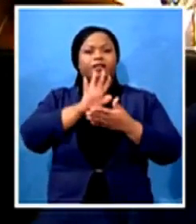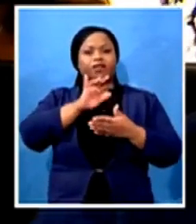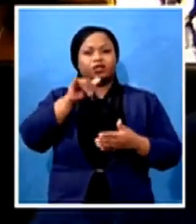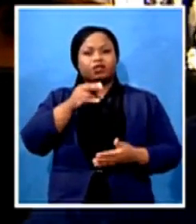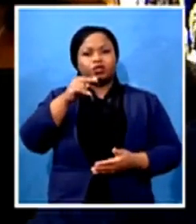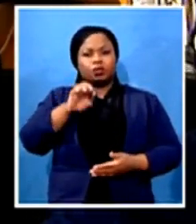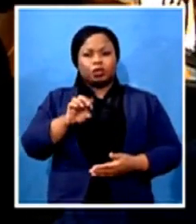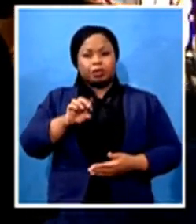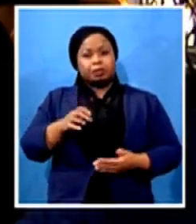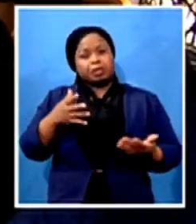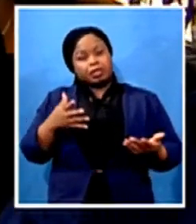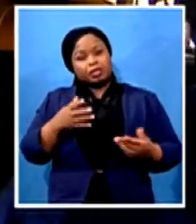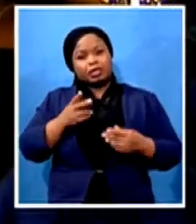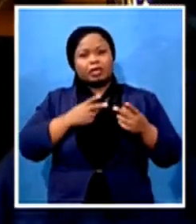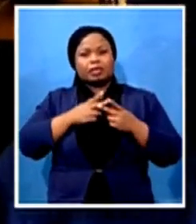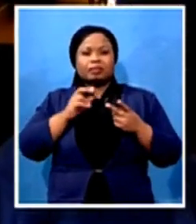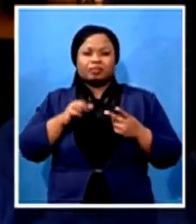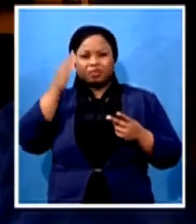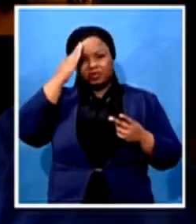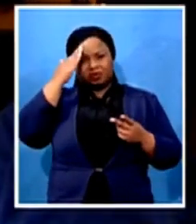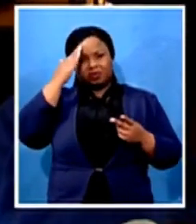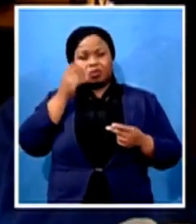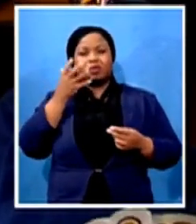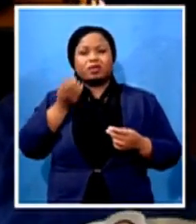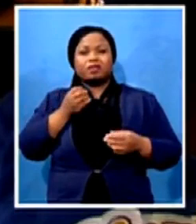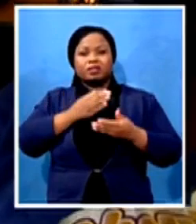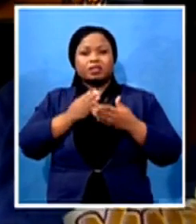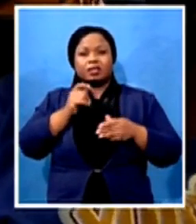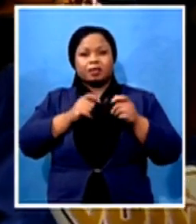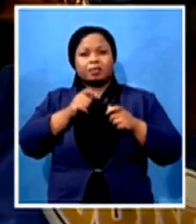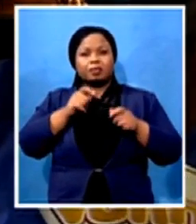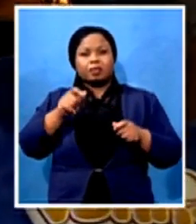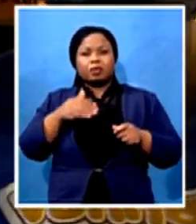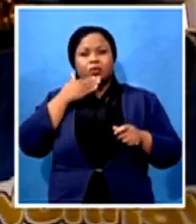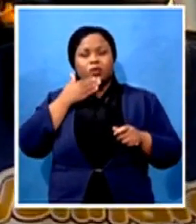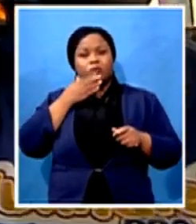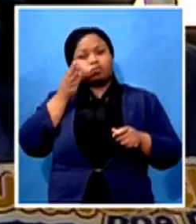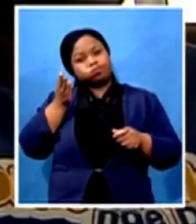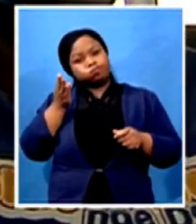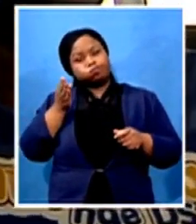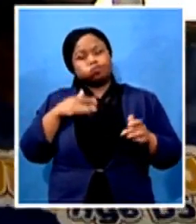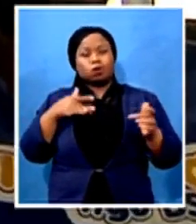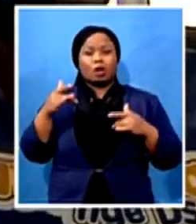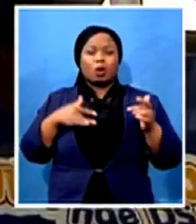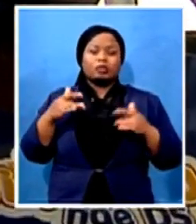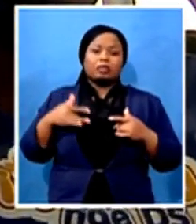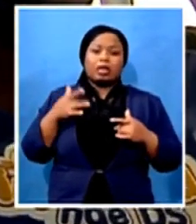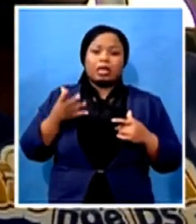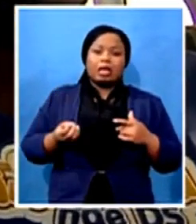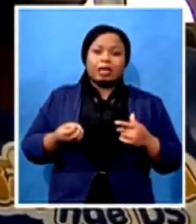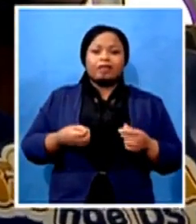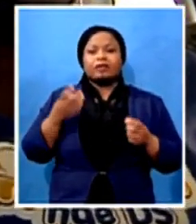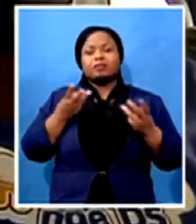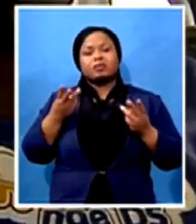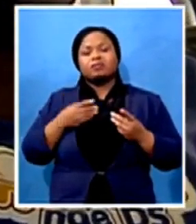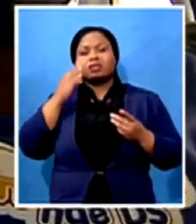you're going to have commuters that are going to express concern about this. Everyone's going through a very difficult time. But then on the other hand,